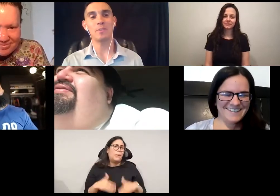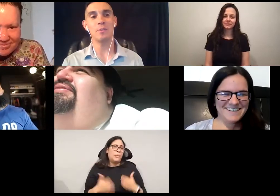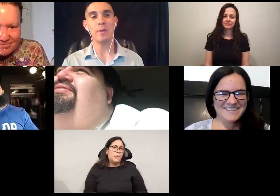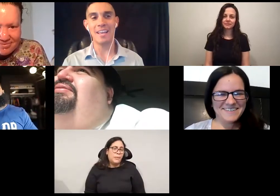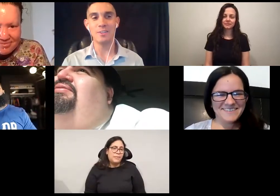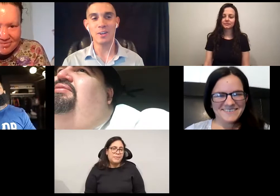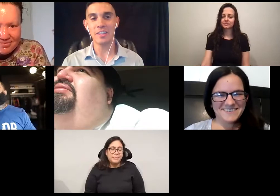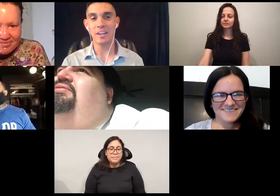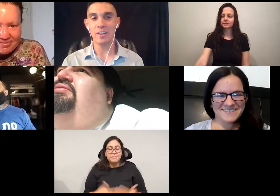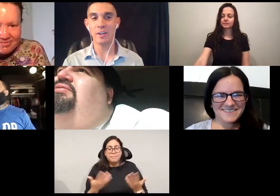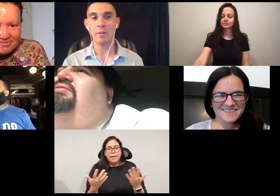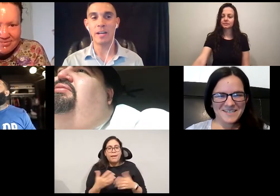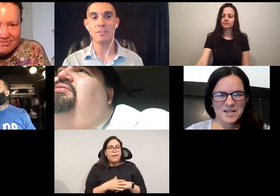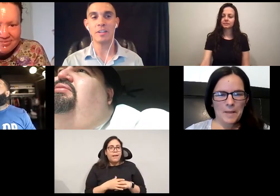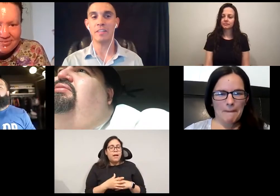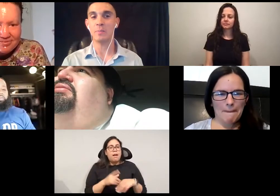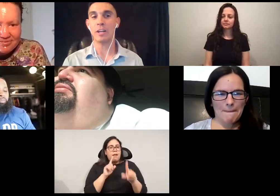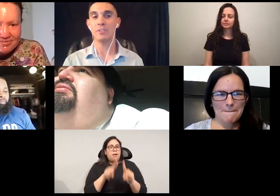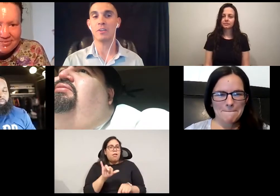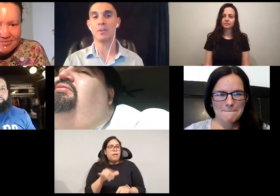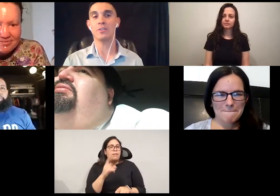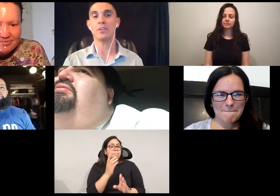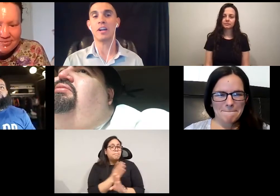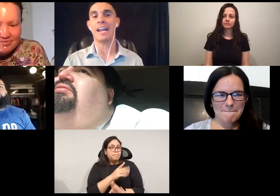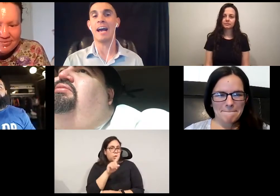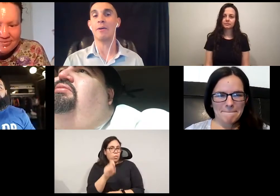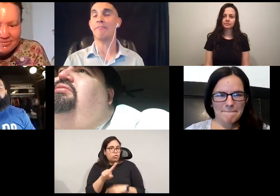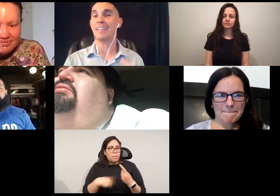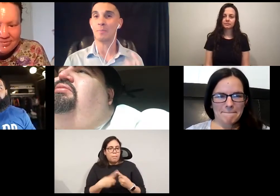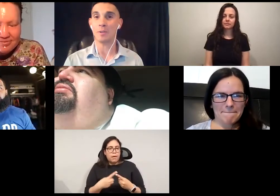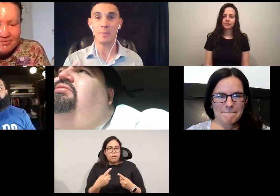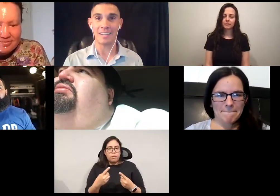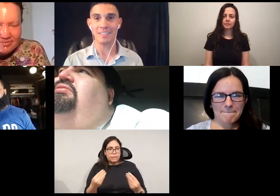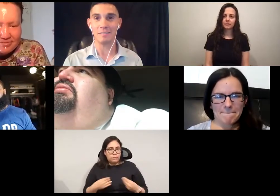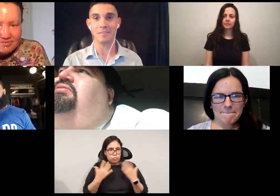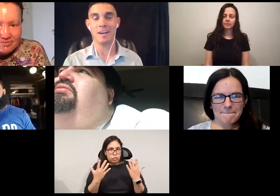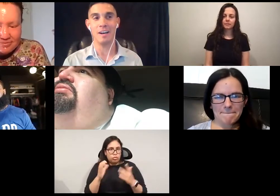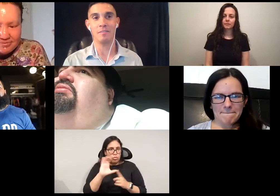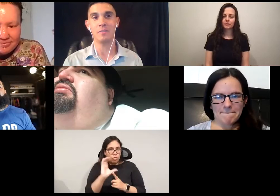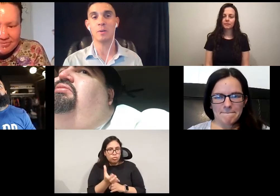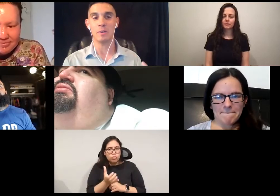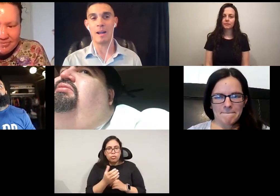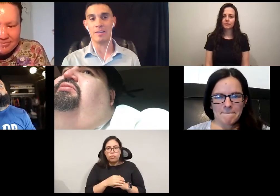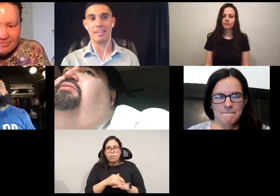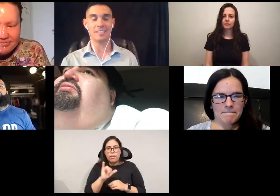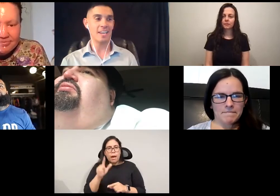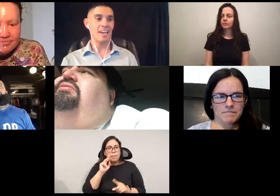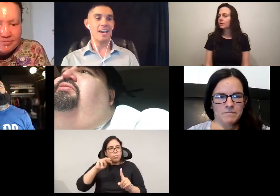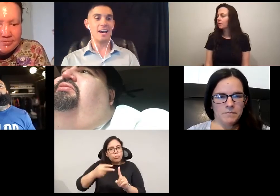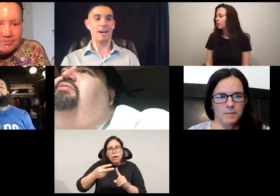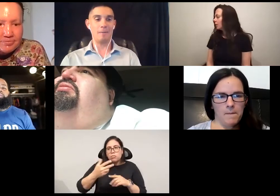much. To answer the earlier question of inspiration culture and how it affects the perspective of the world around